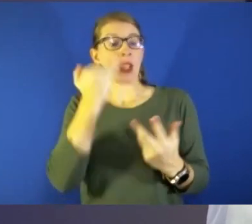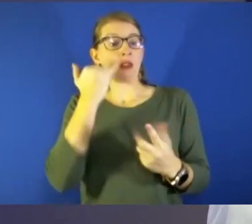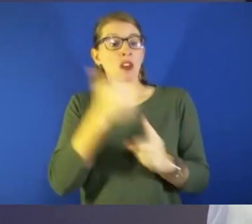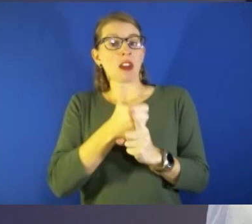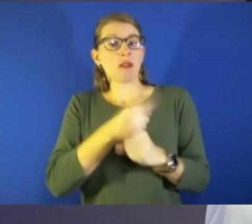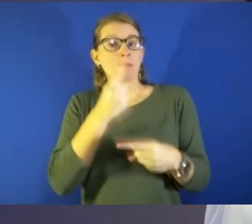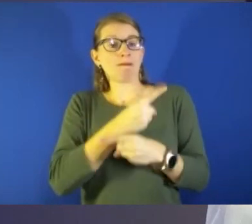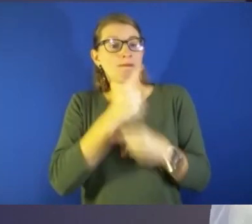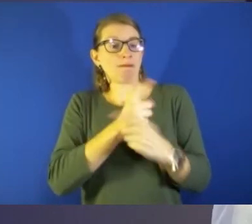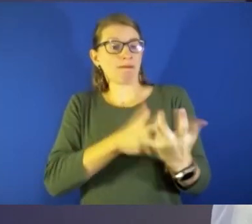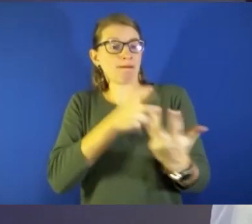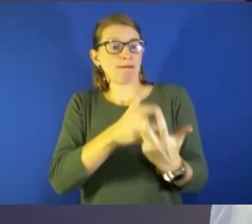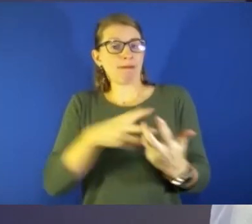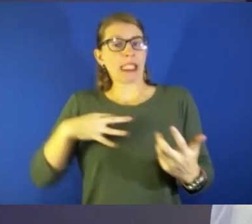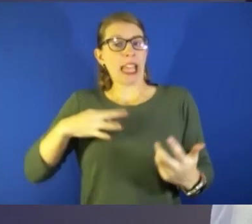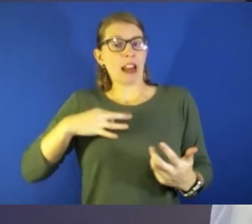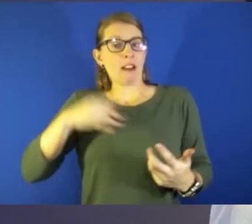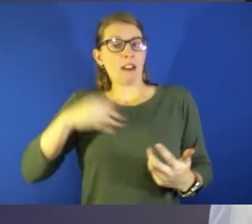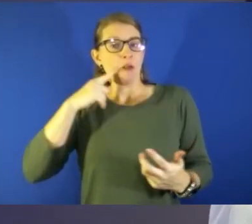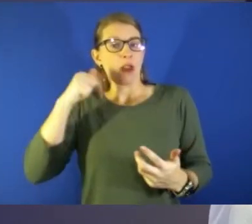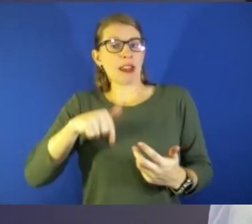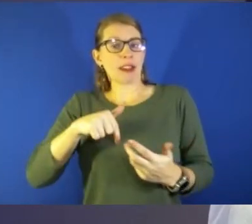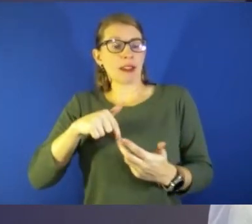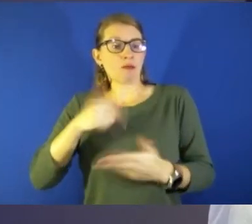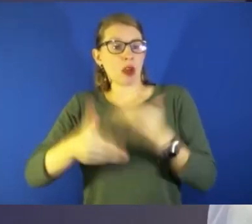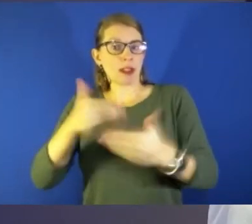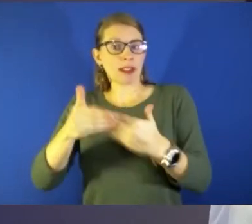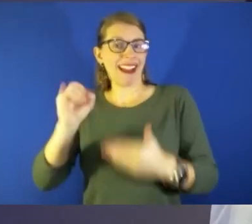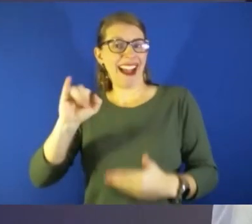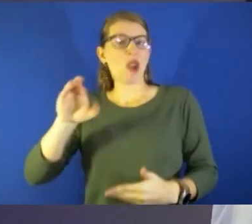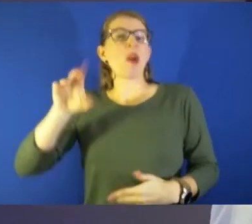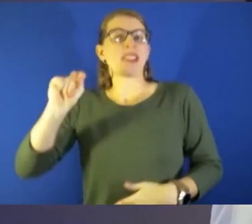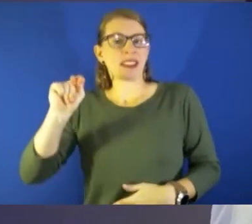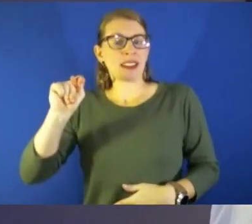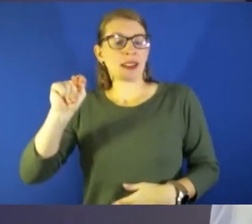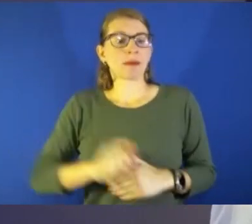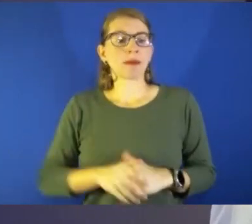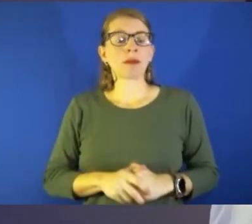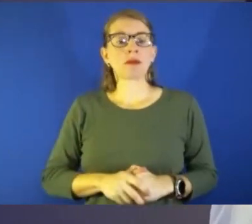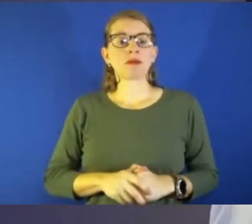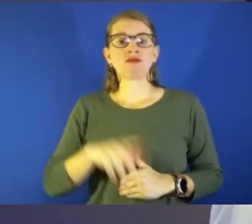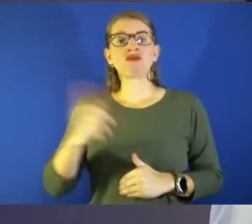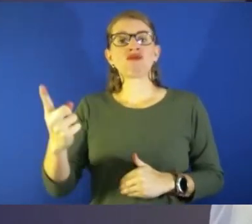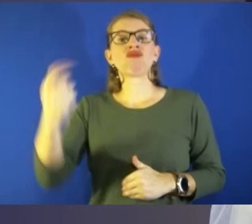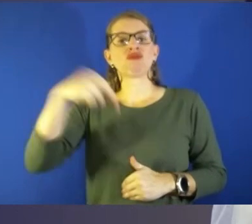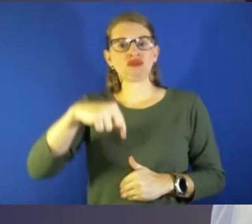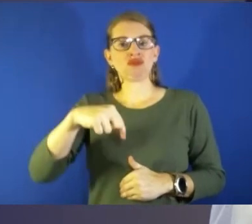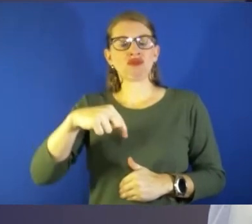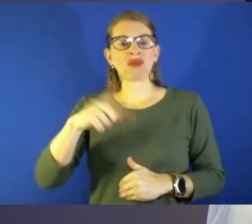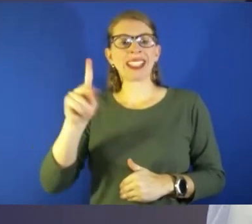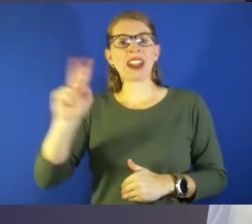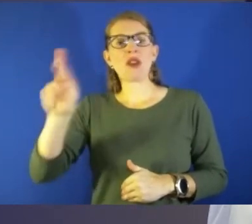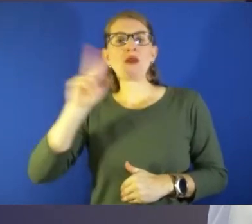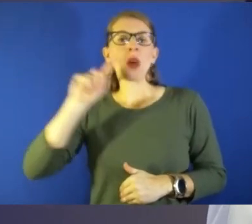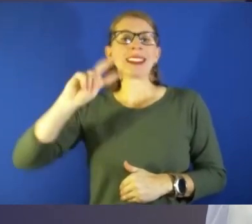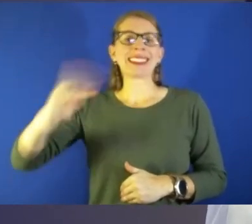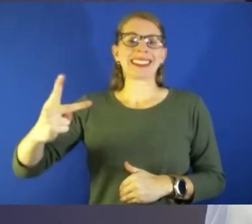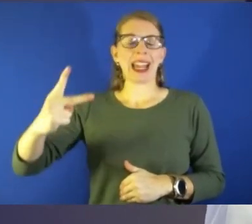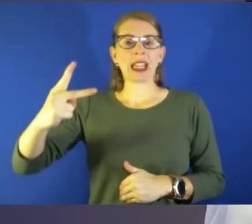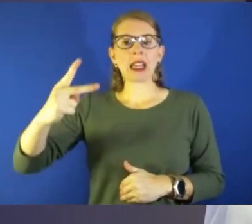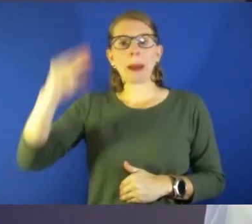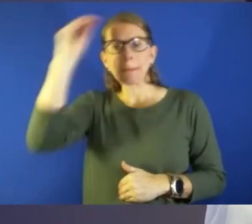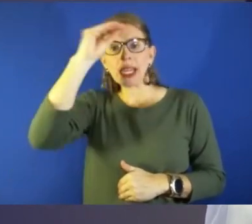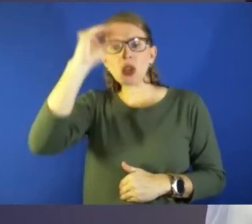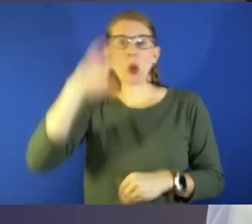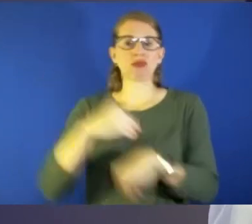eligible for intra-operative radiation, that you come to KU for a second opinion or a telehealth second opinion, which we have